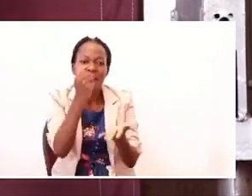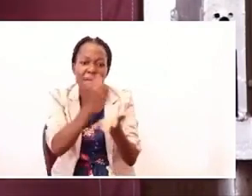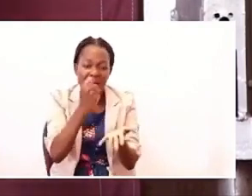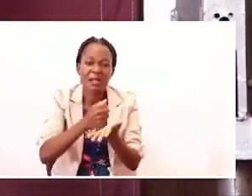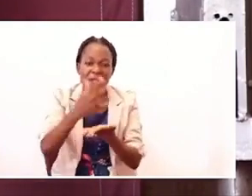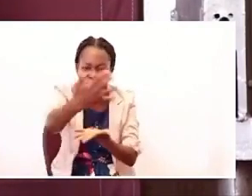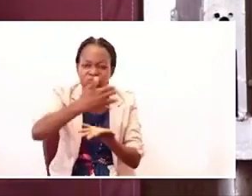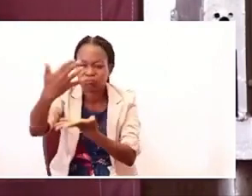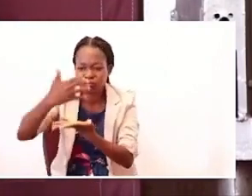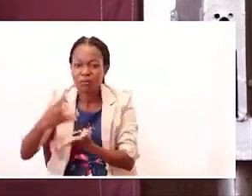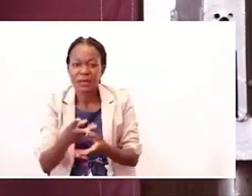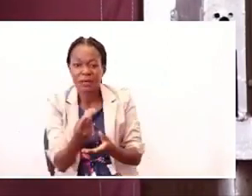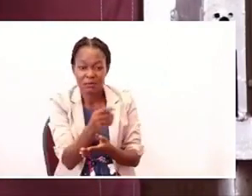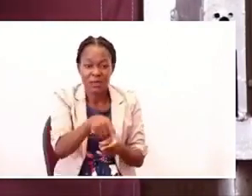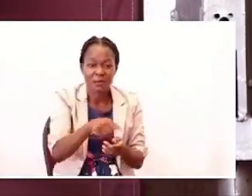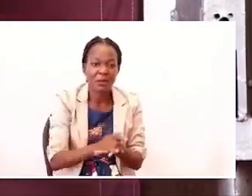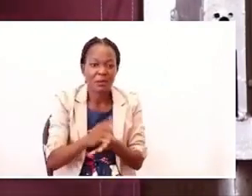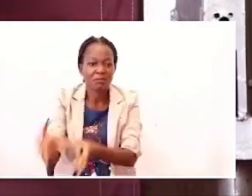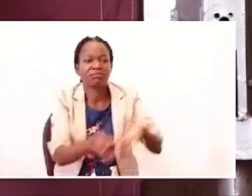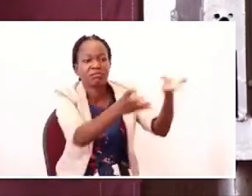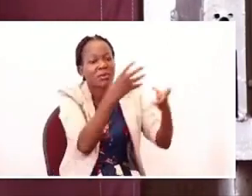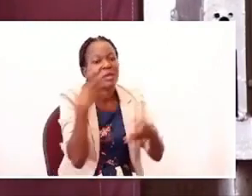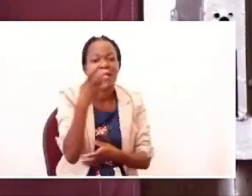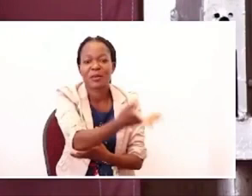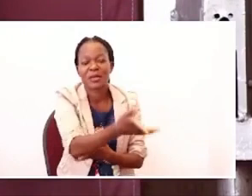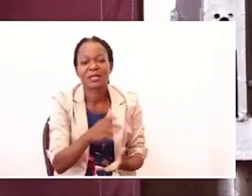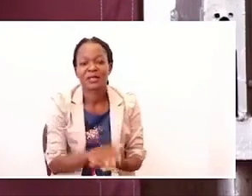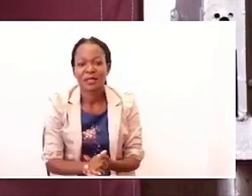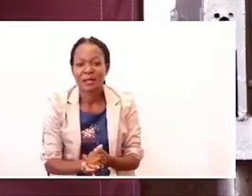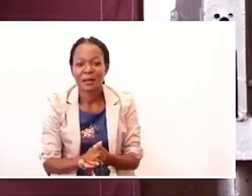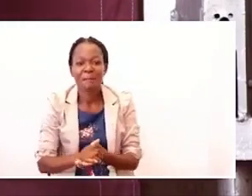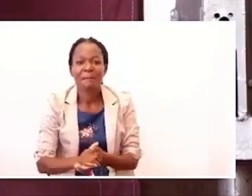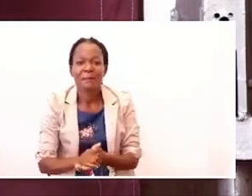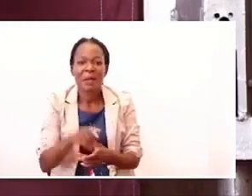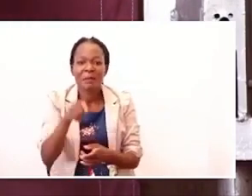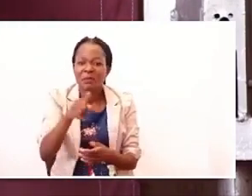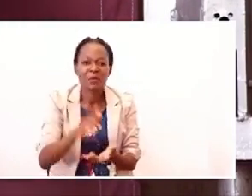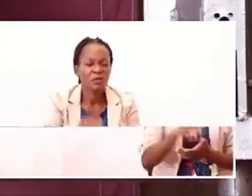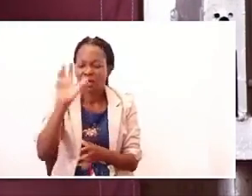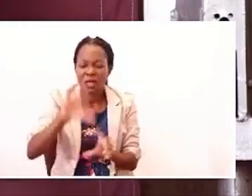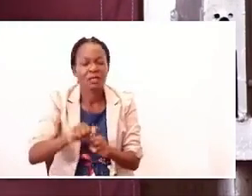mobilize resources from savers and channels them to the government, those should be called non-banks.